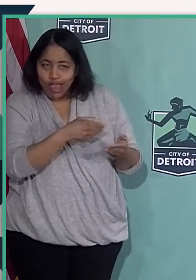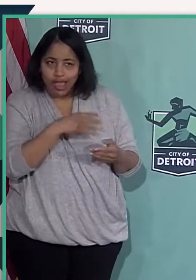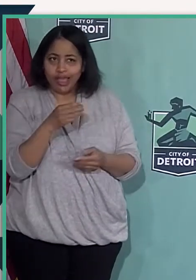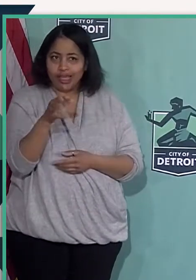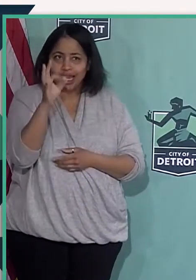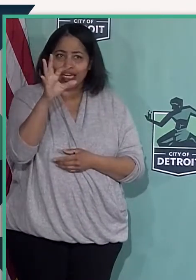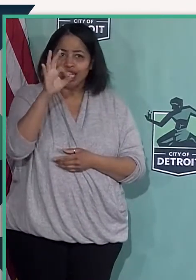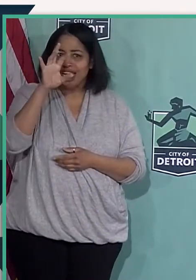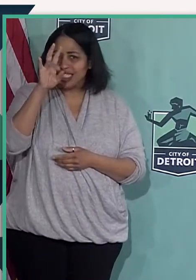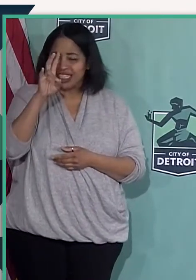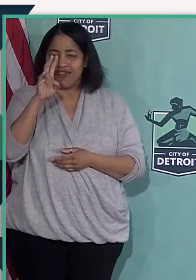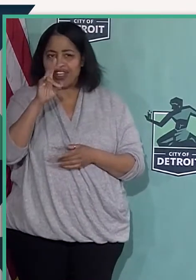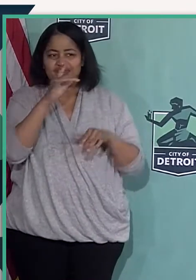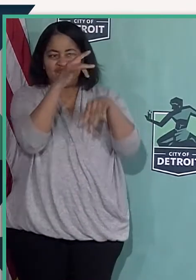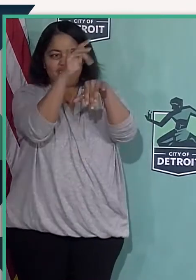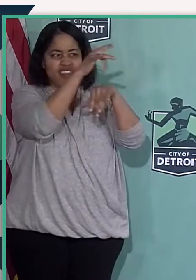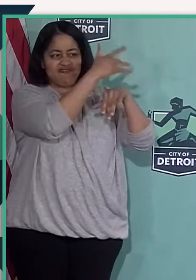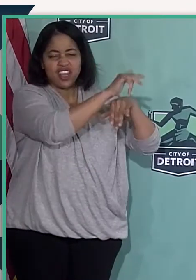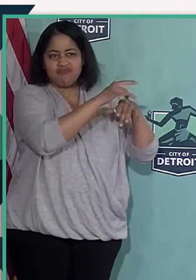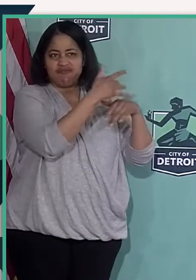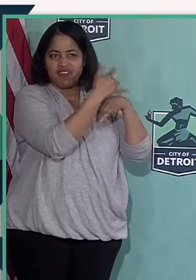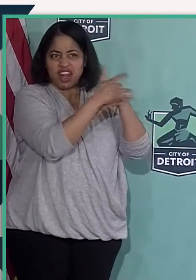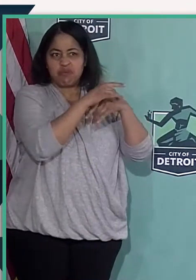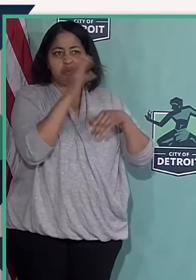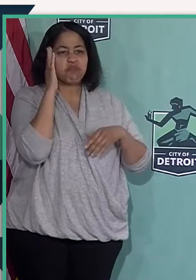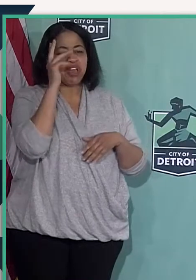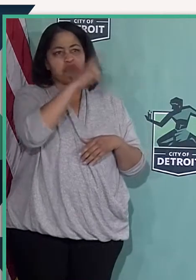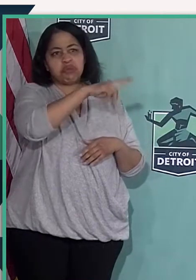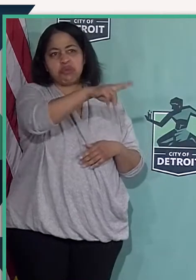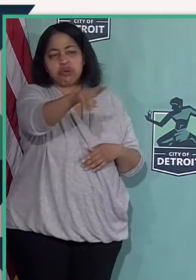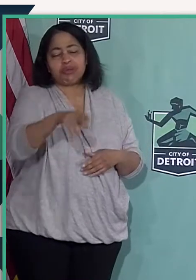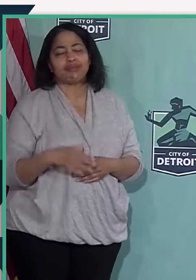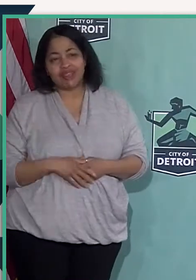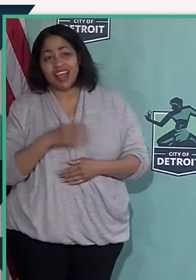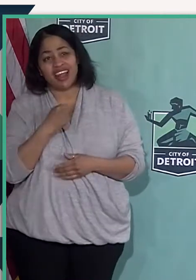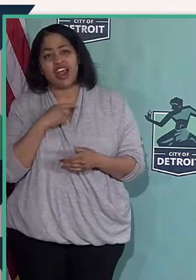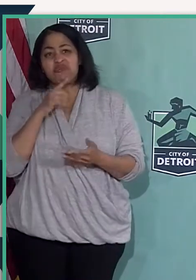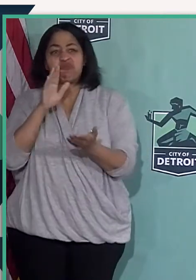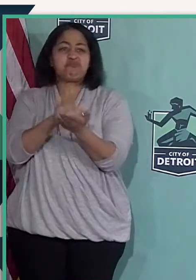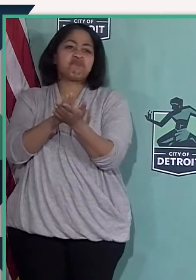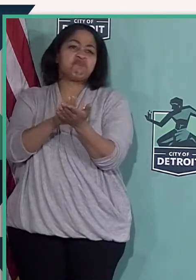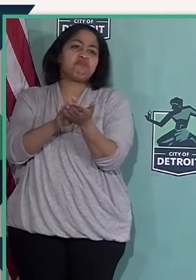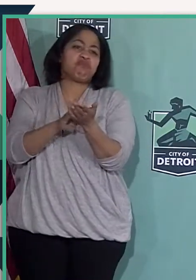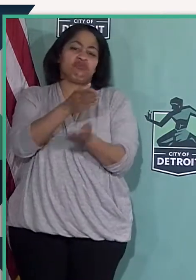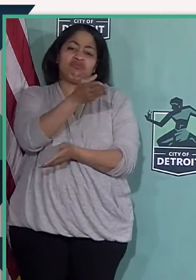vacancies. And again, it's a tribute to what the people of this city have done.